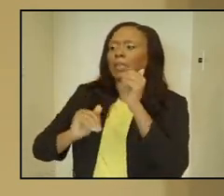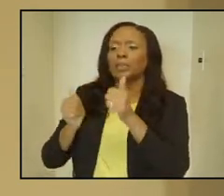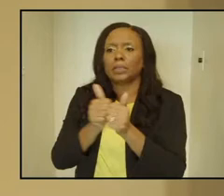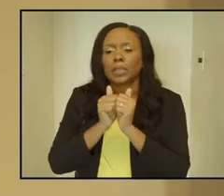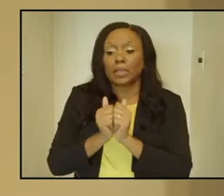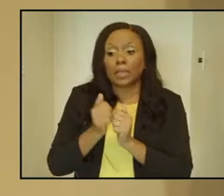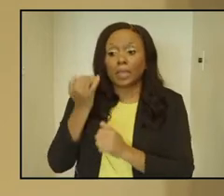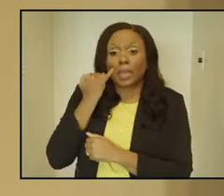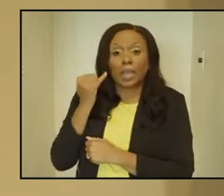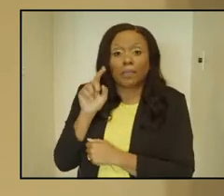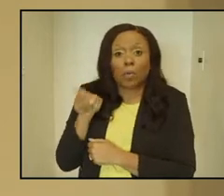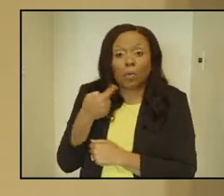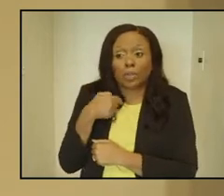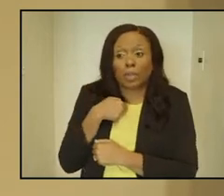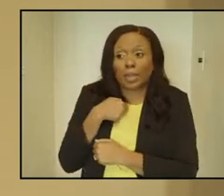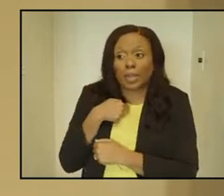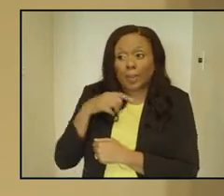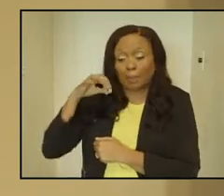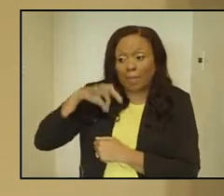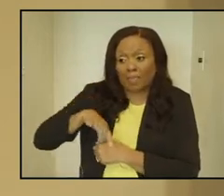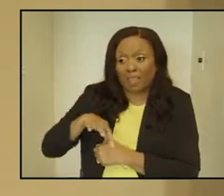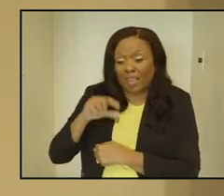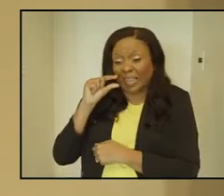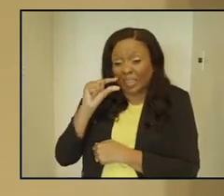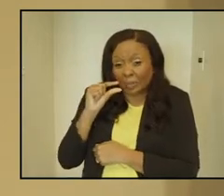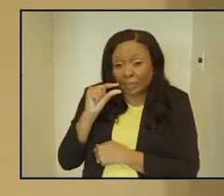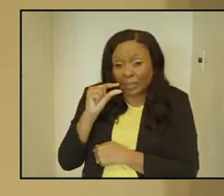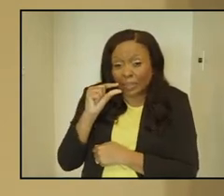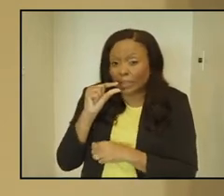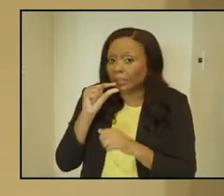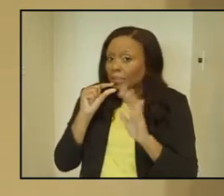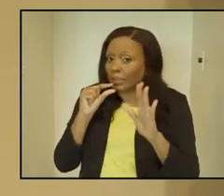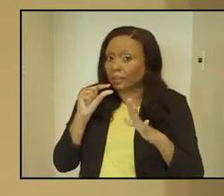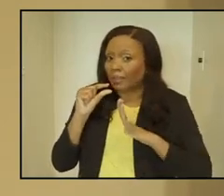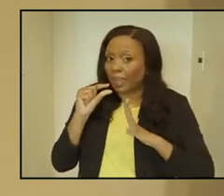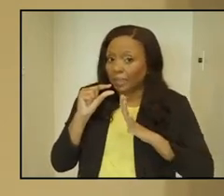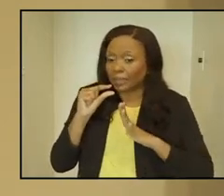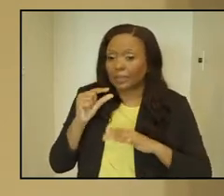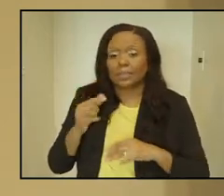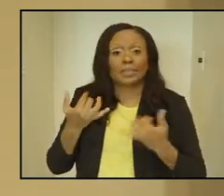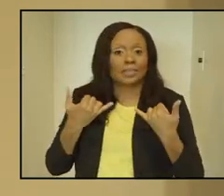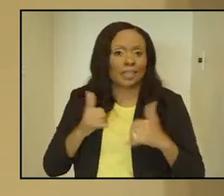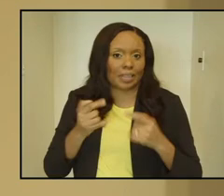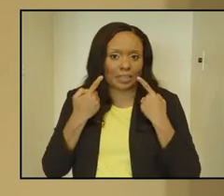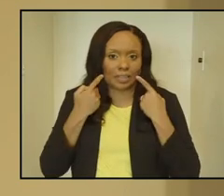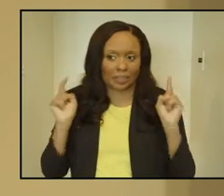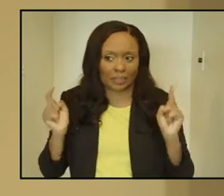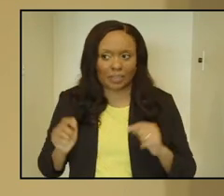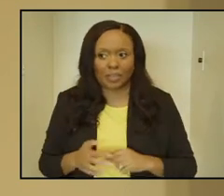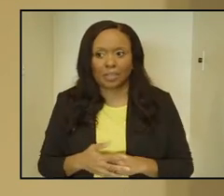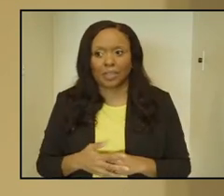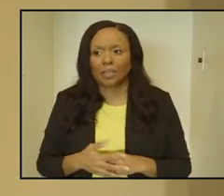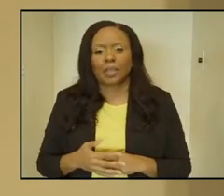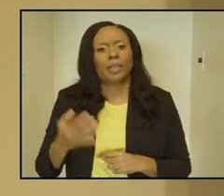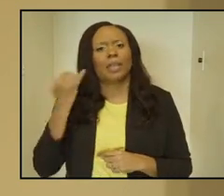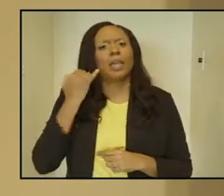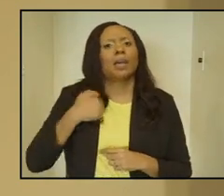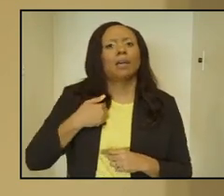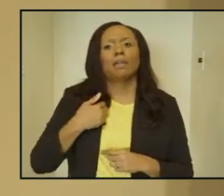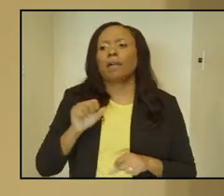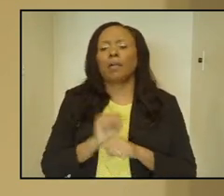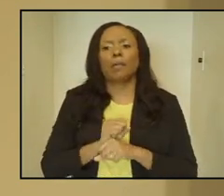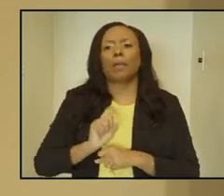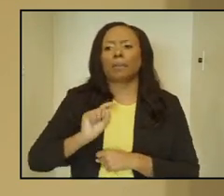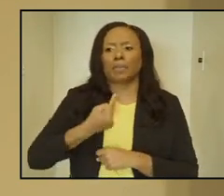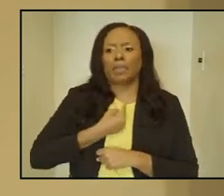of it, is better if the success is going to be there. It's no sense me doing it alone and failing. I have no